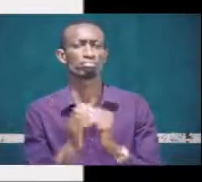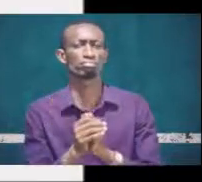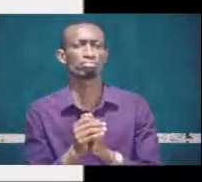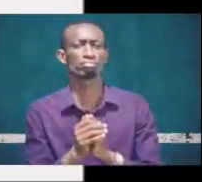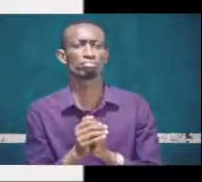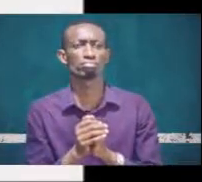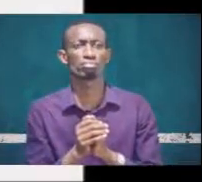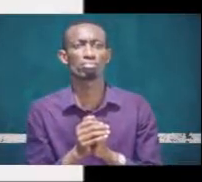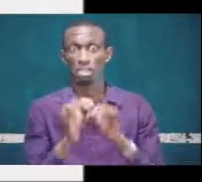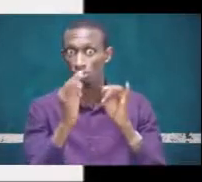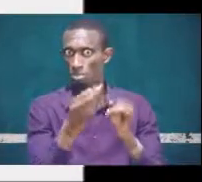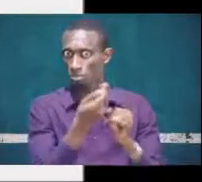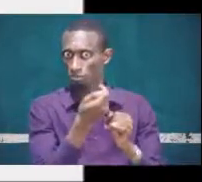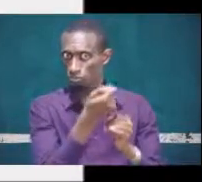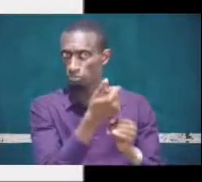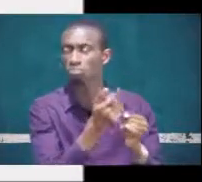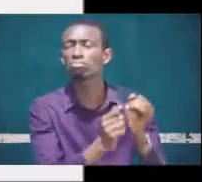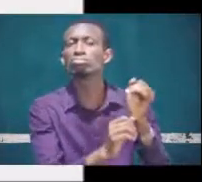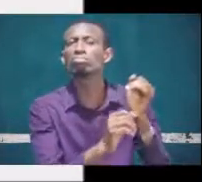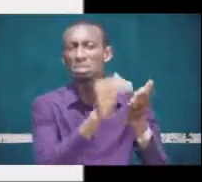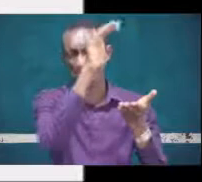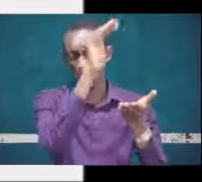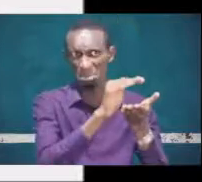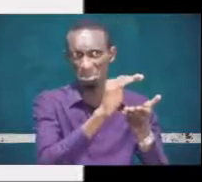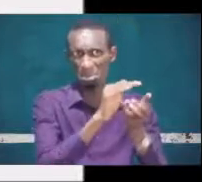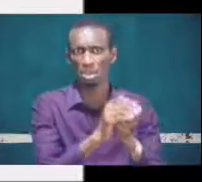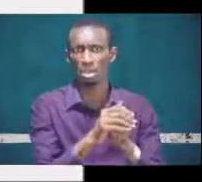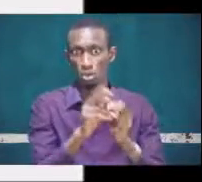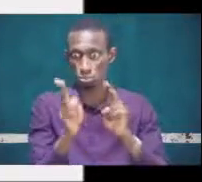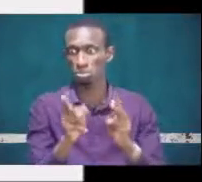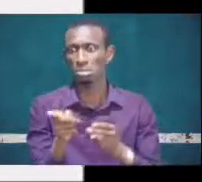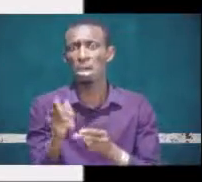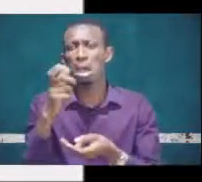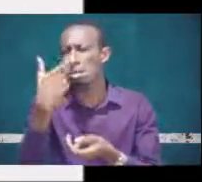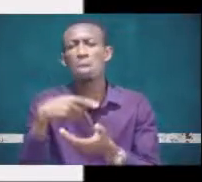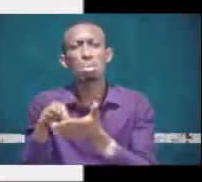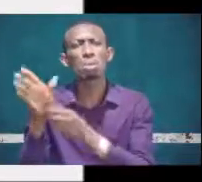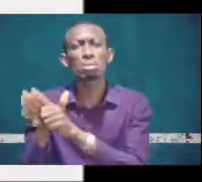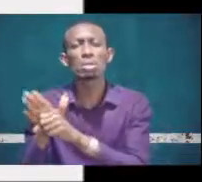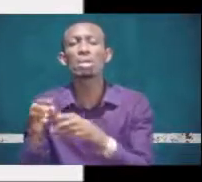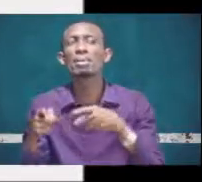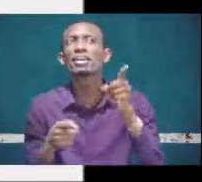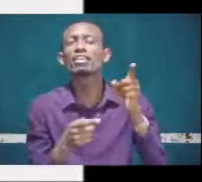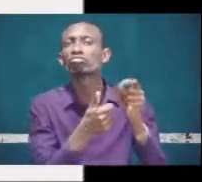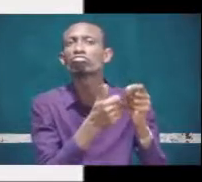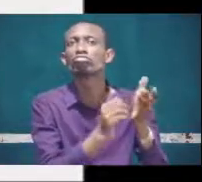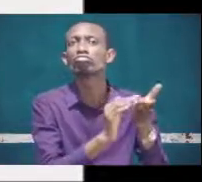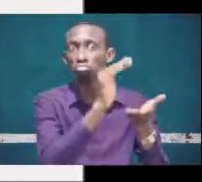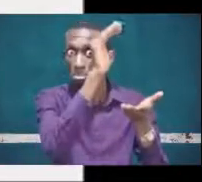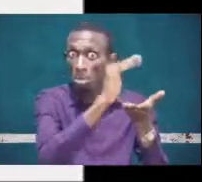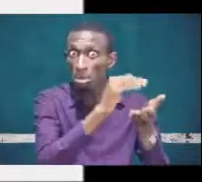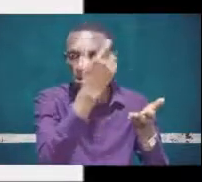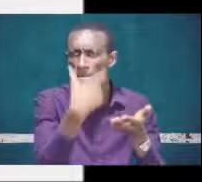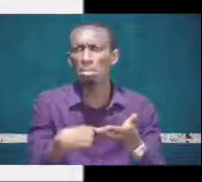demand, if price falls, we expect quantity demanded to be high. Therefore, here we have an element of